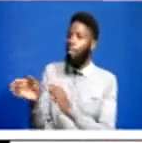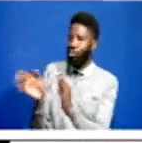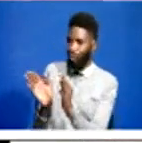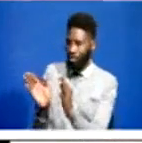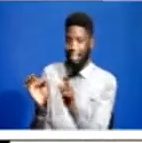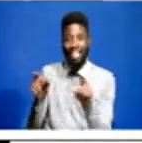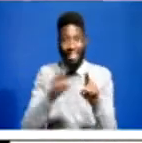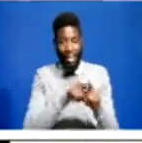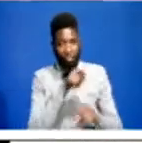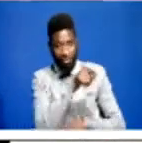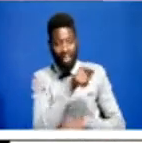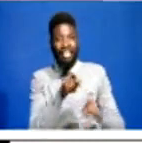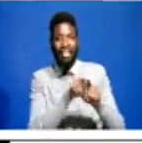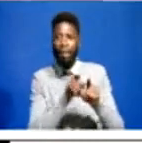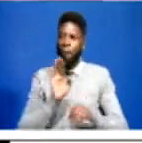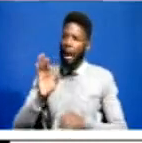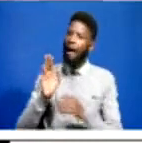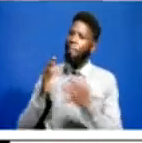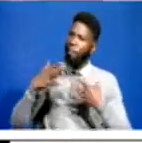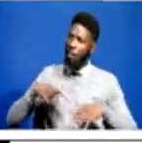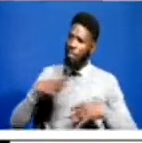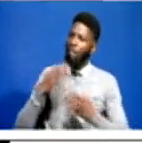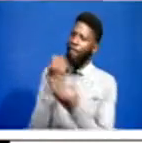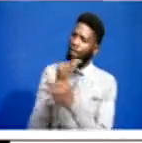protect freedoms and rights on the other.